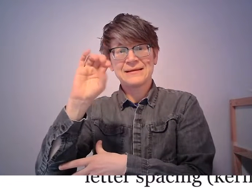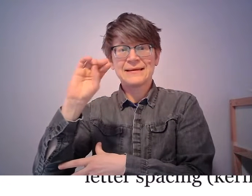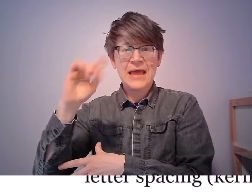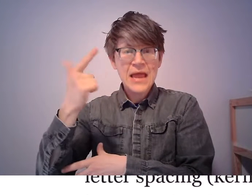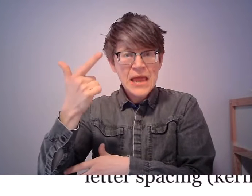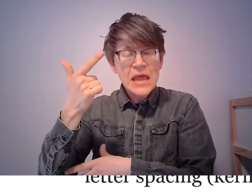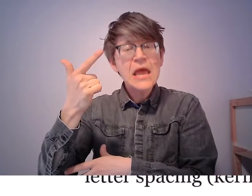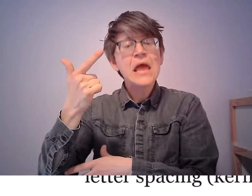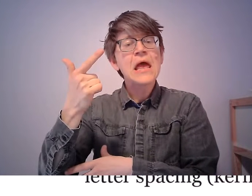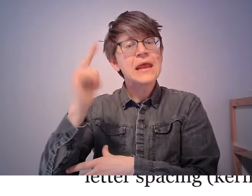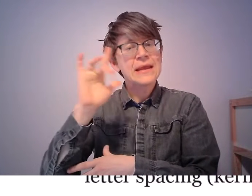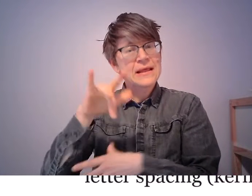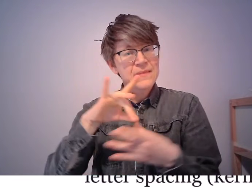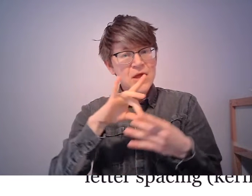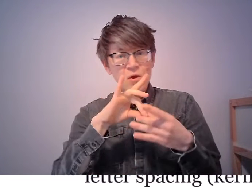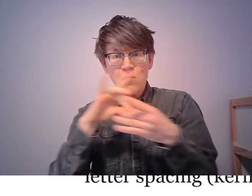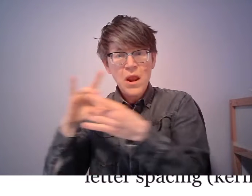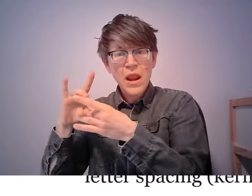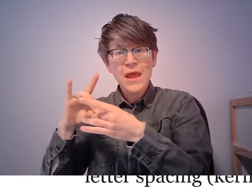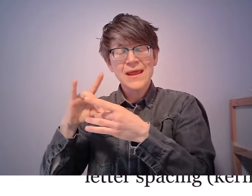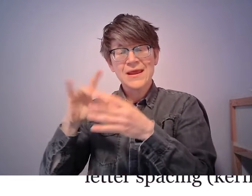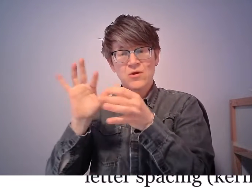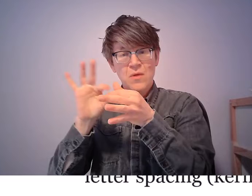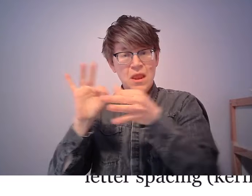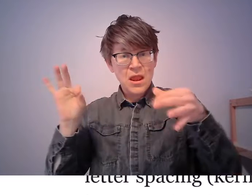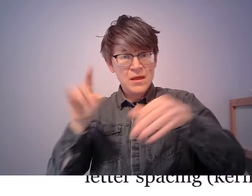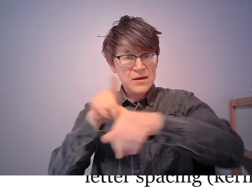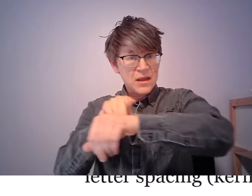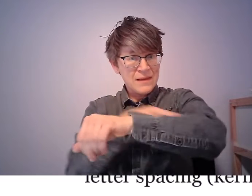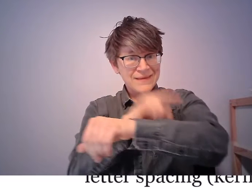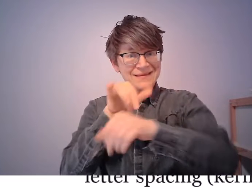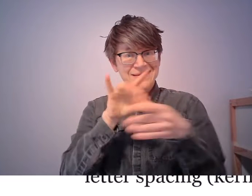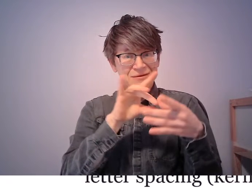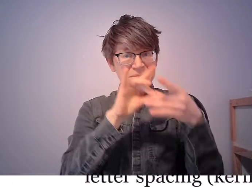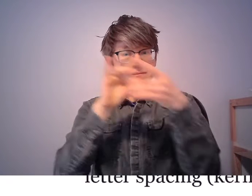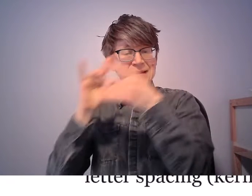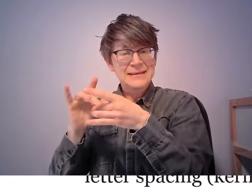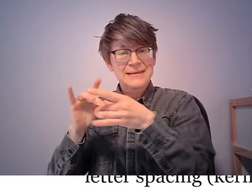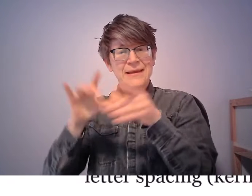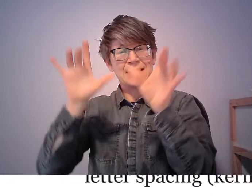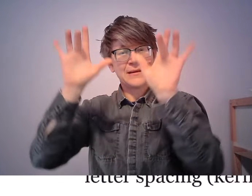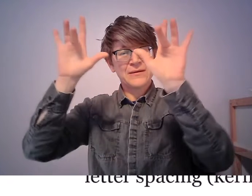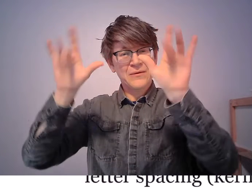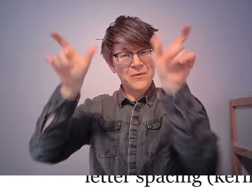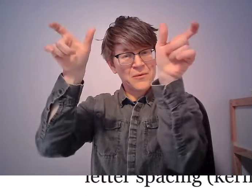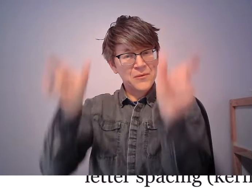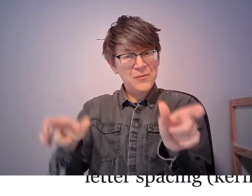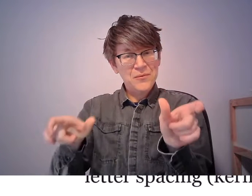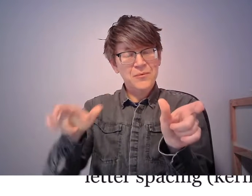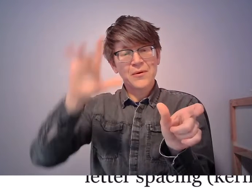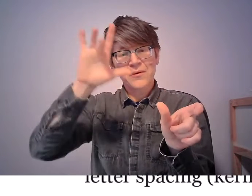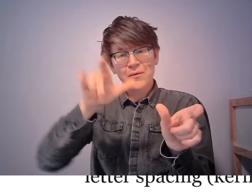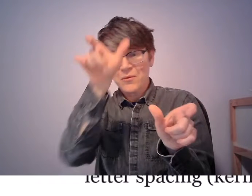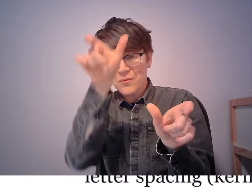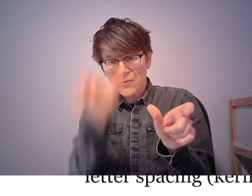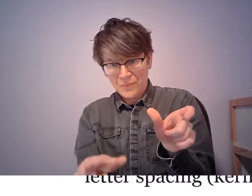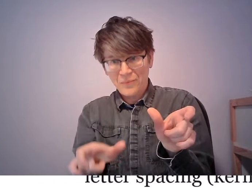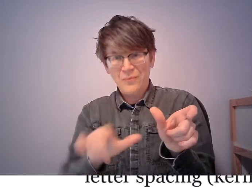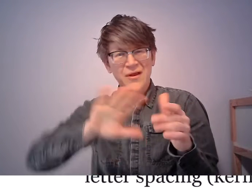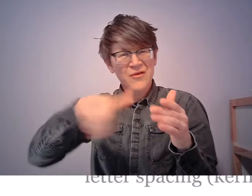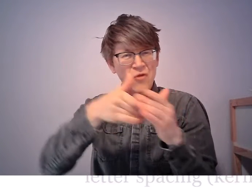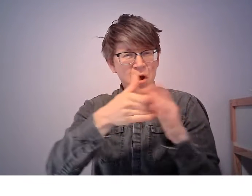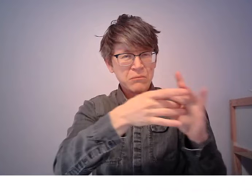line, is proportional to the margins, in fact, all of the space around the text itself. I know that